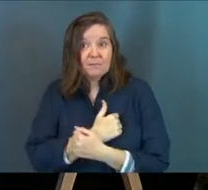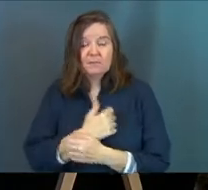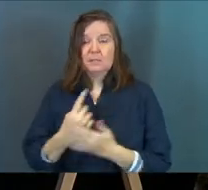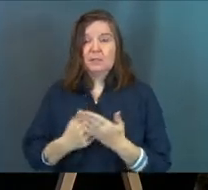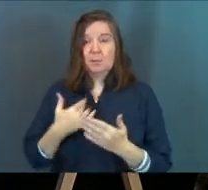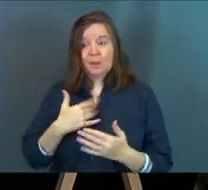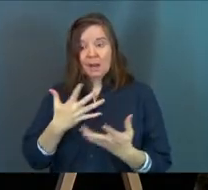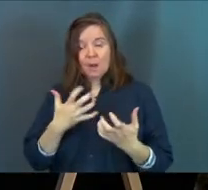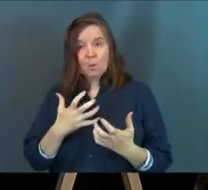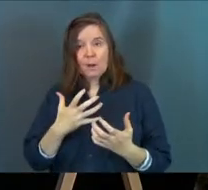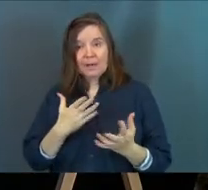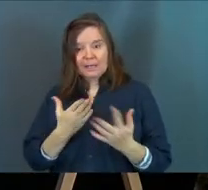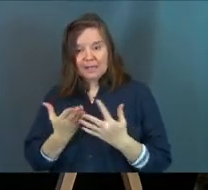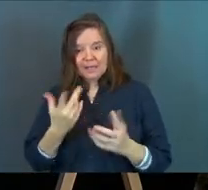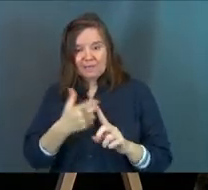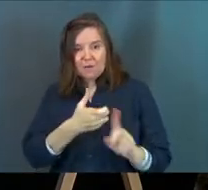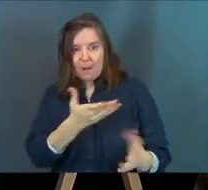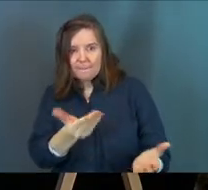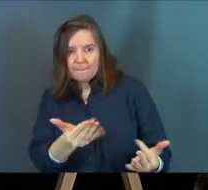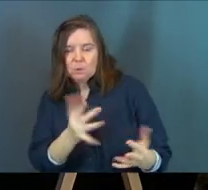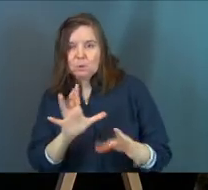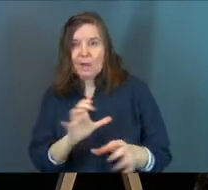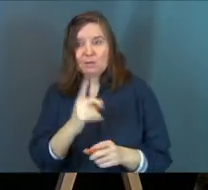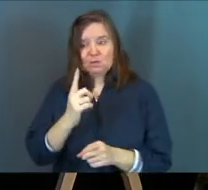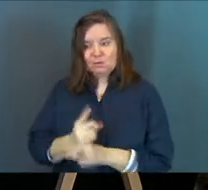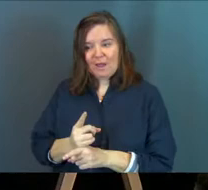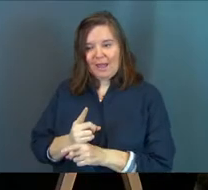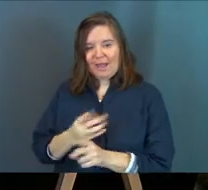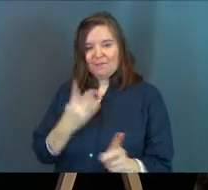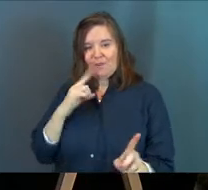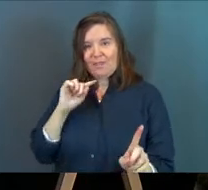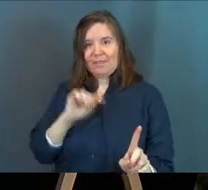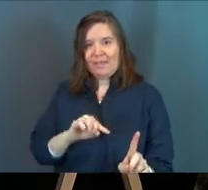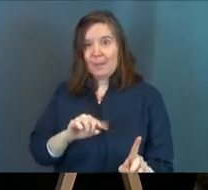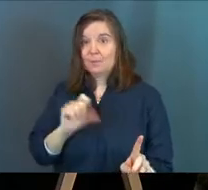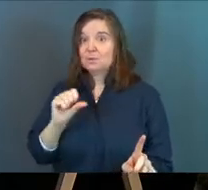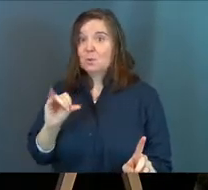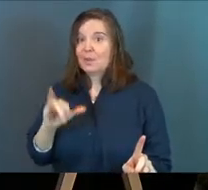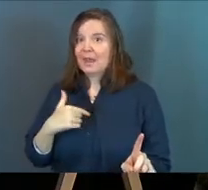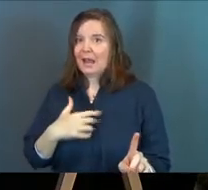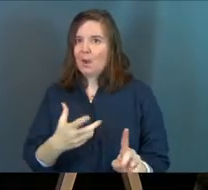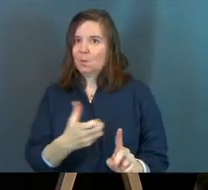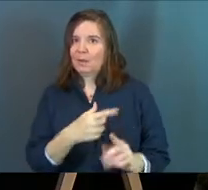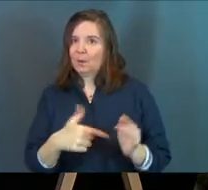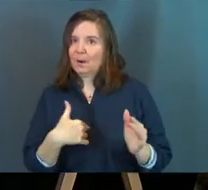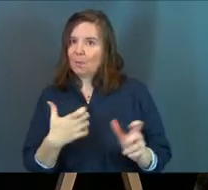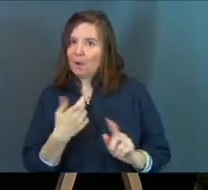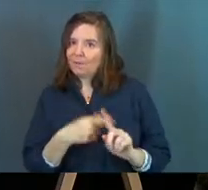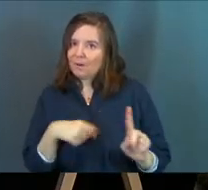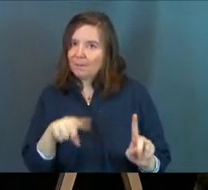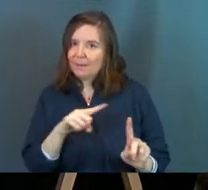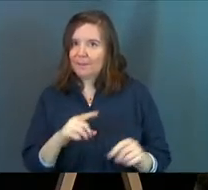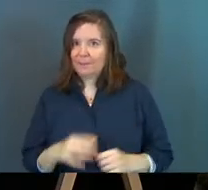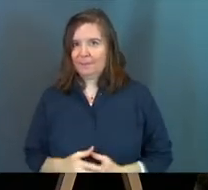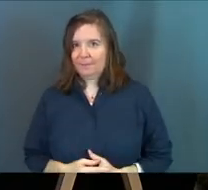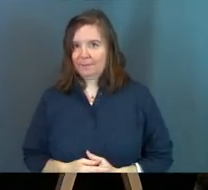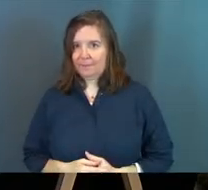and somebody that I want to get things from. And so I'll do right by them so that I'll get what I want from